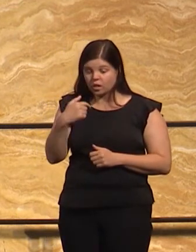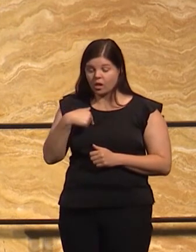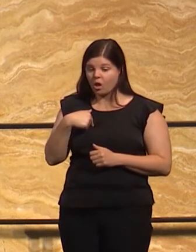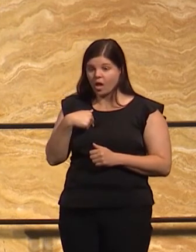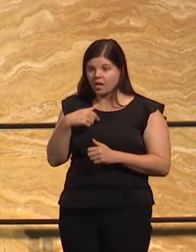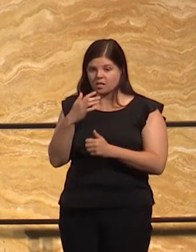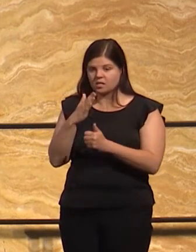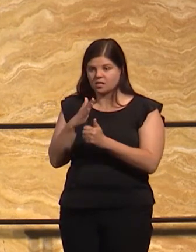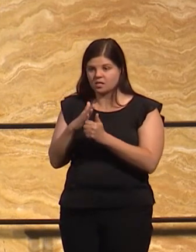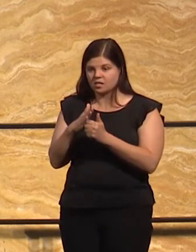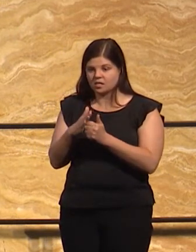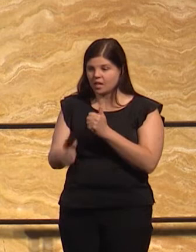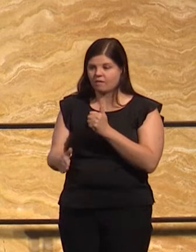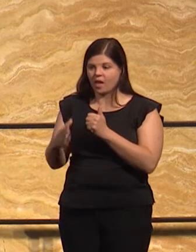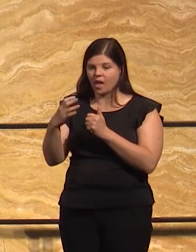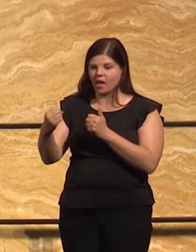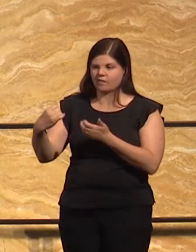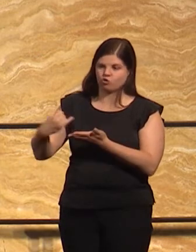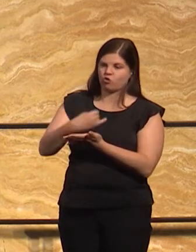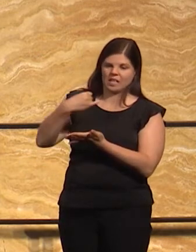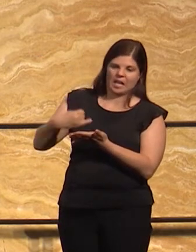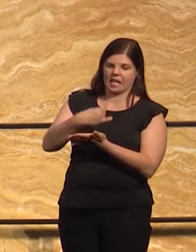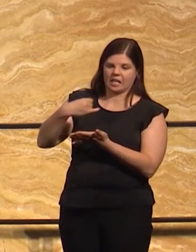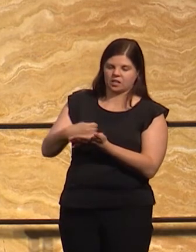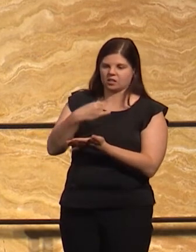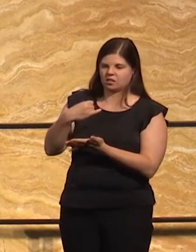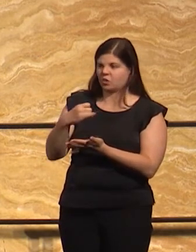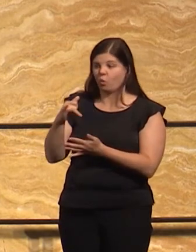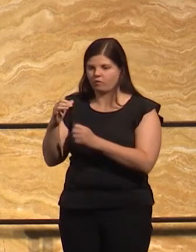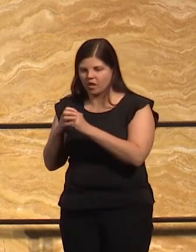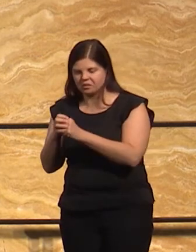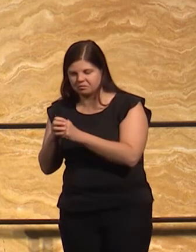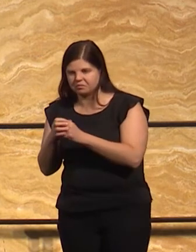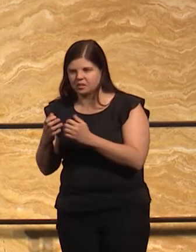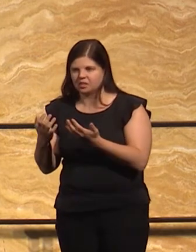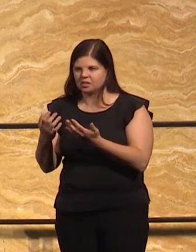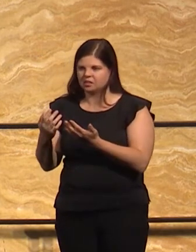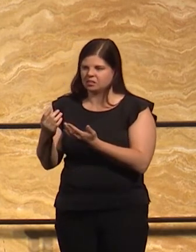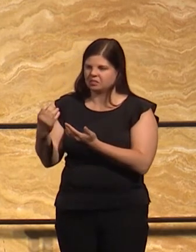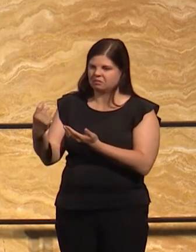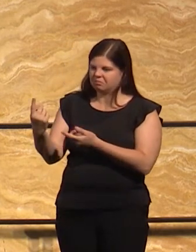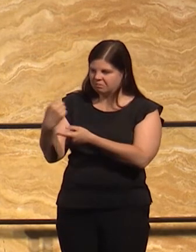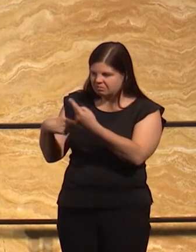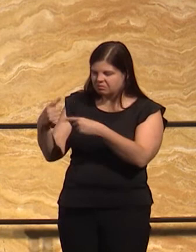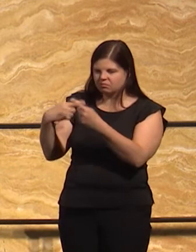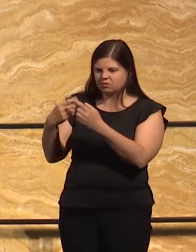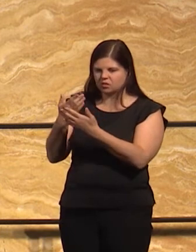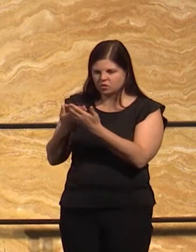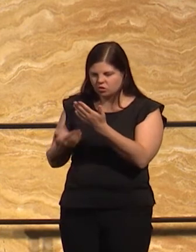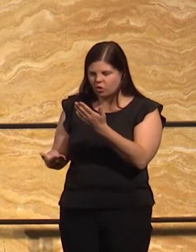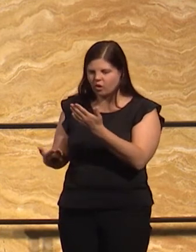confronted by critics or friends with stories of how the